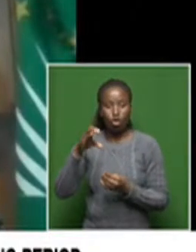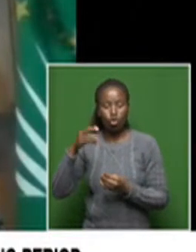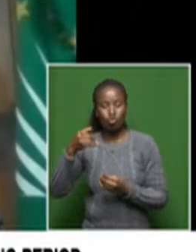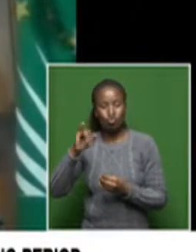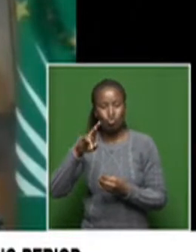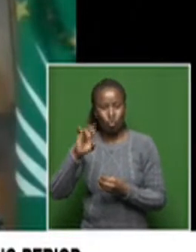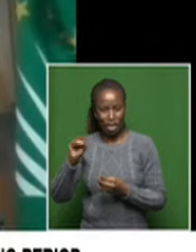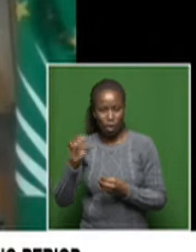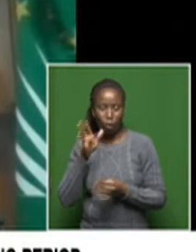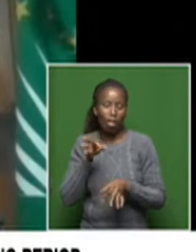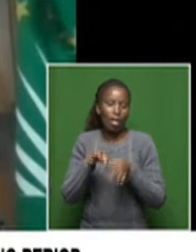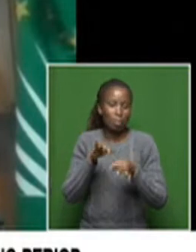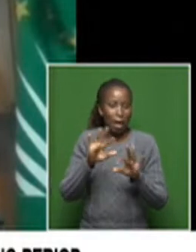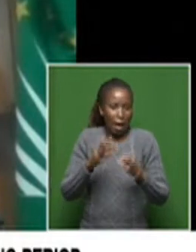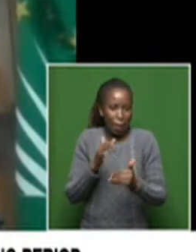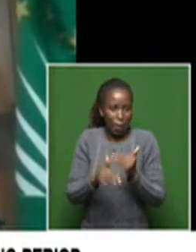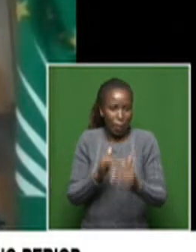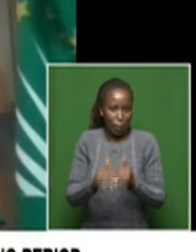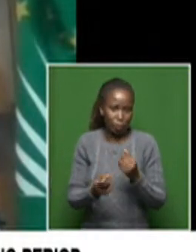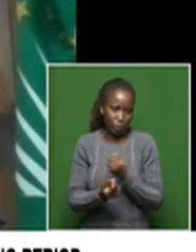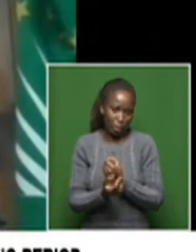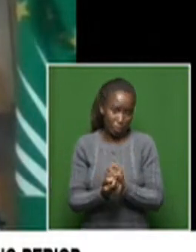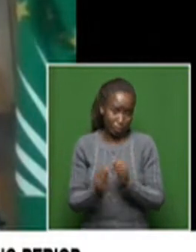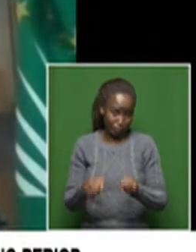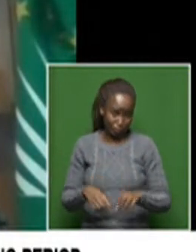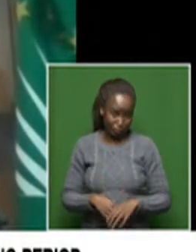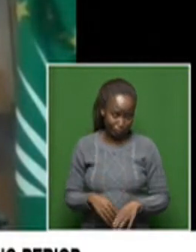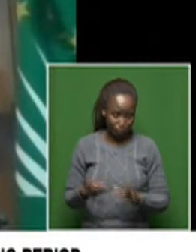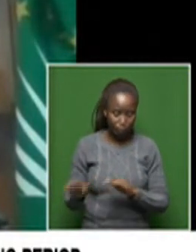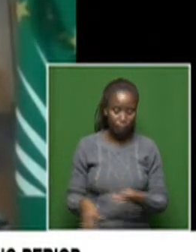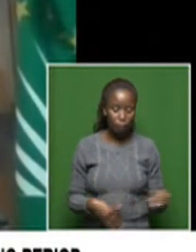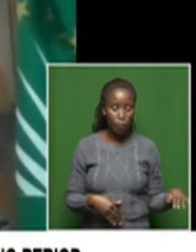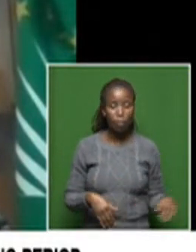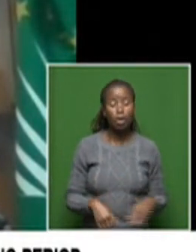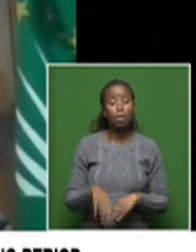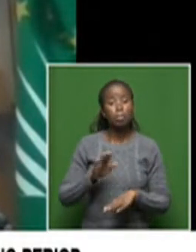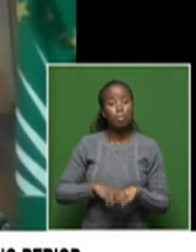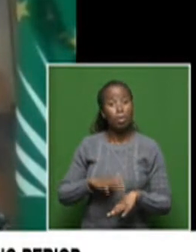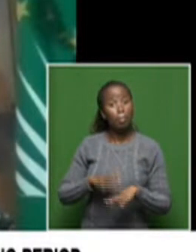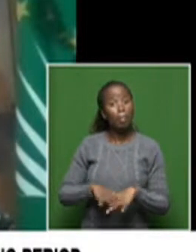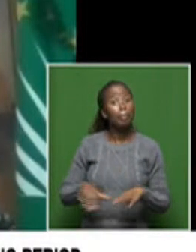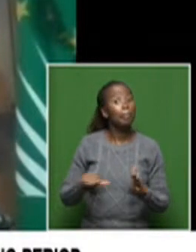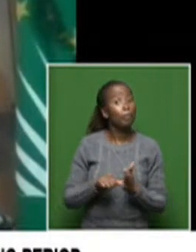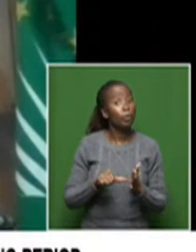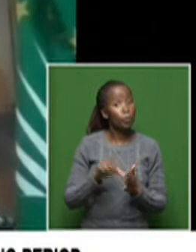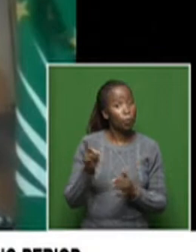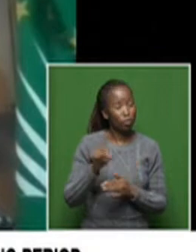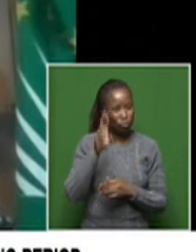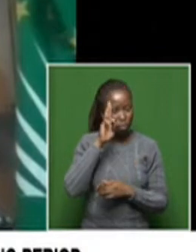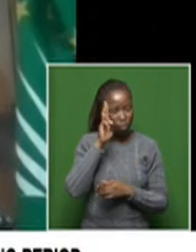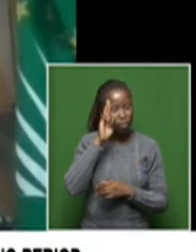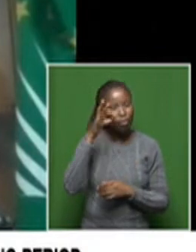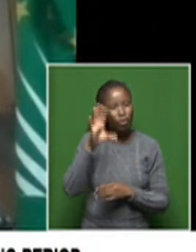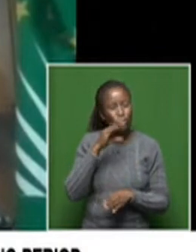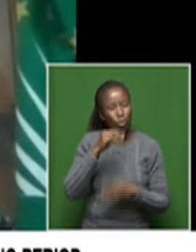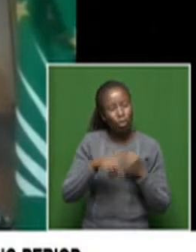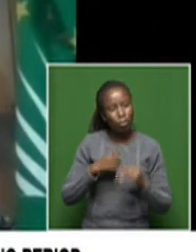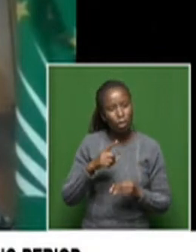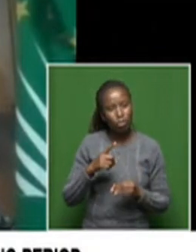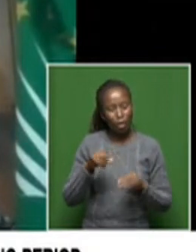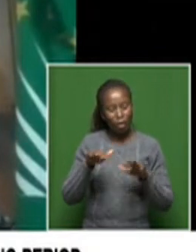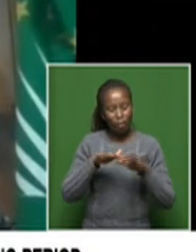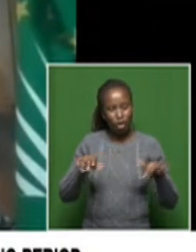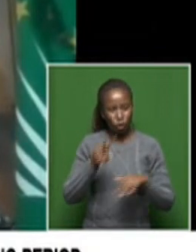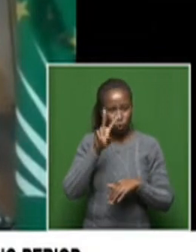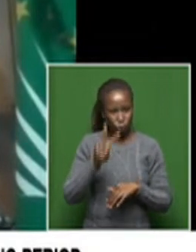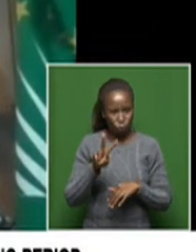done around that area. I think the other issue that is important, you'd remember that when we talked about the phase two of